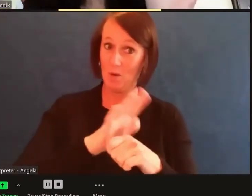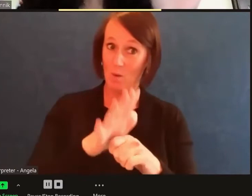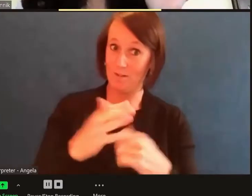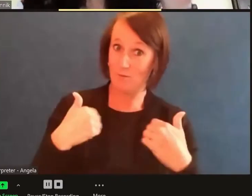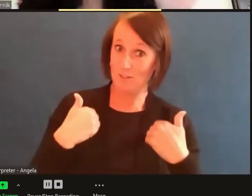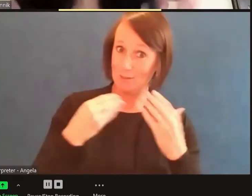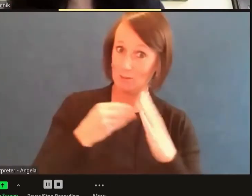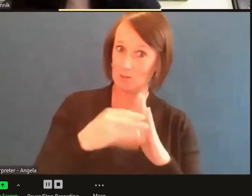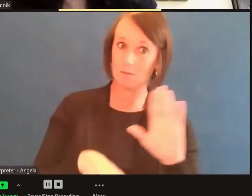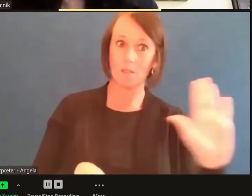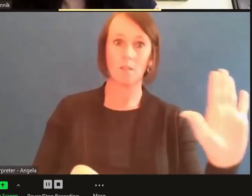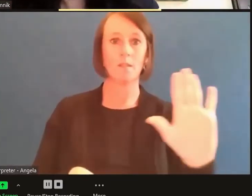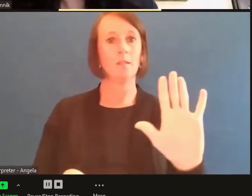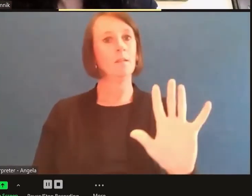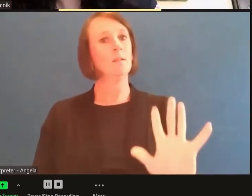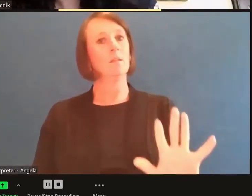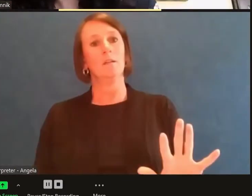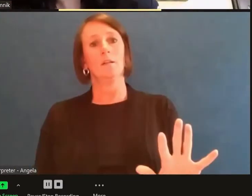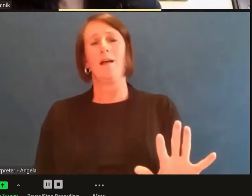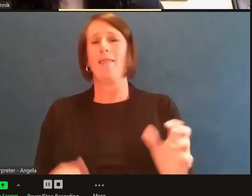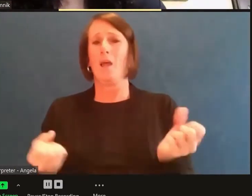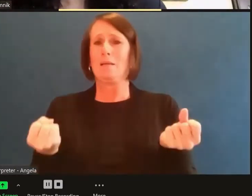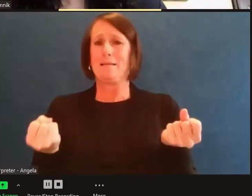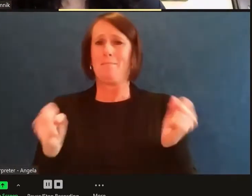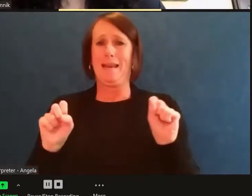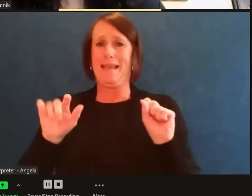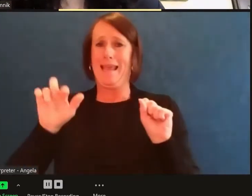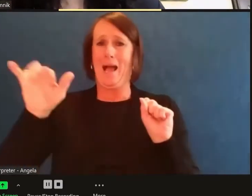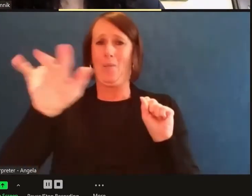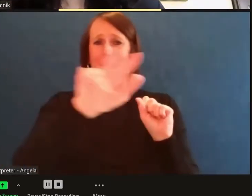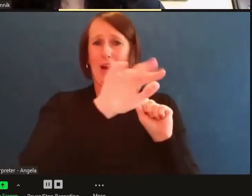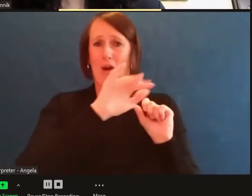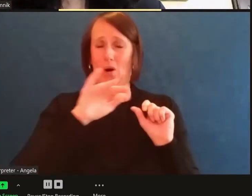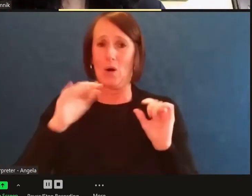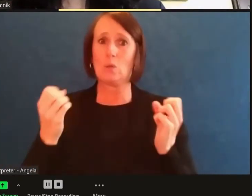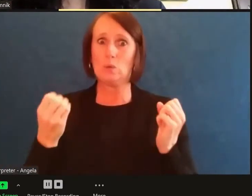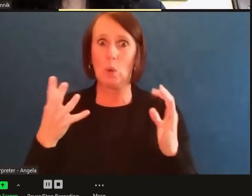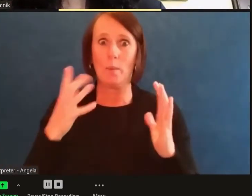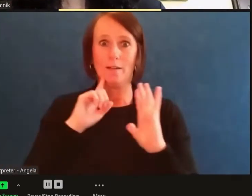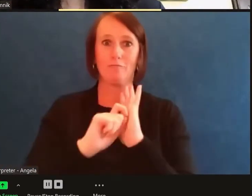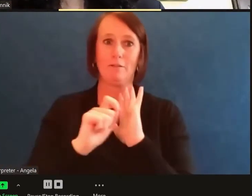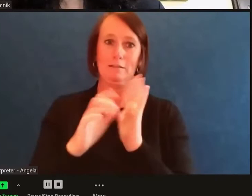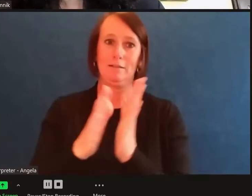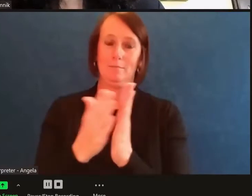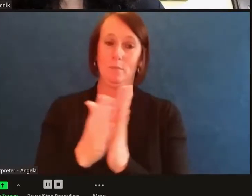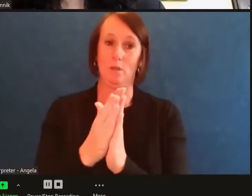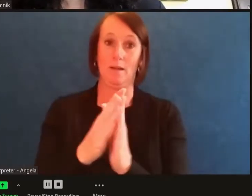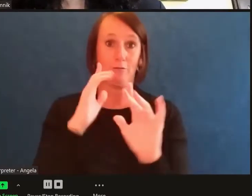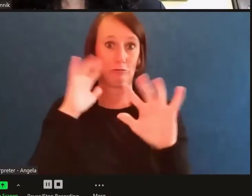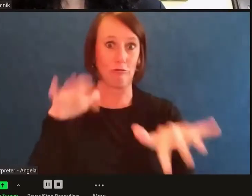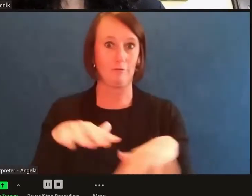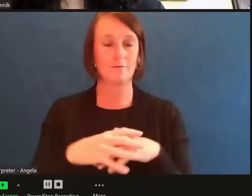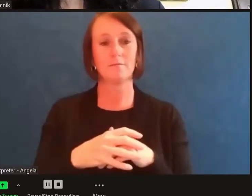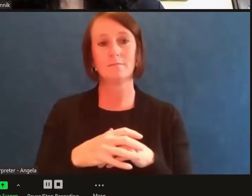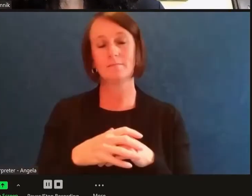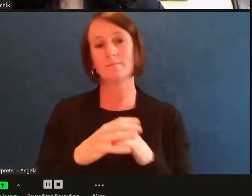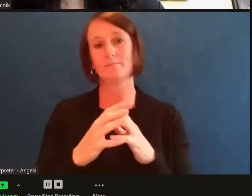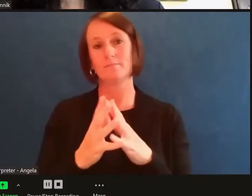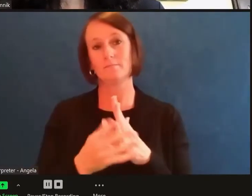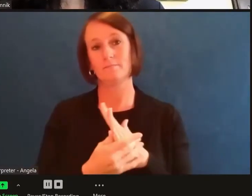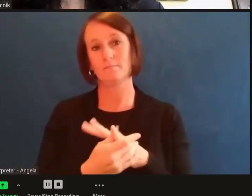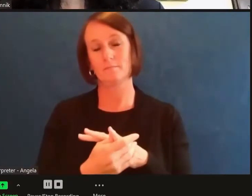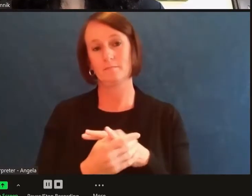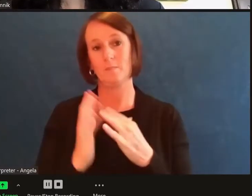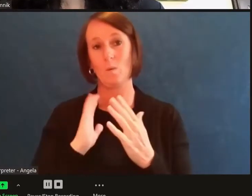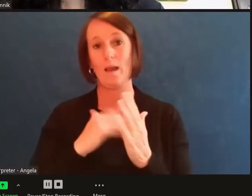there are dozens of them out there right now. I was shocked with how many people have written a COVID book. What we wanted to do in our book